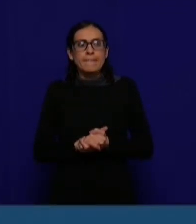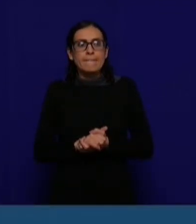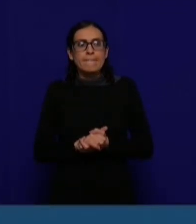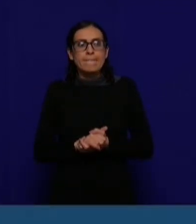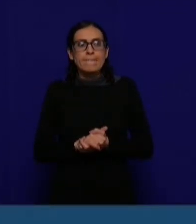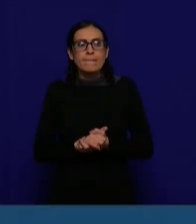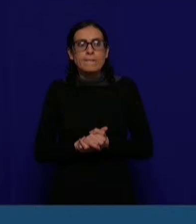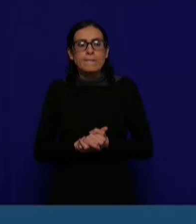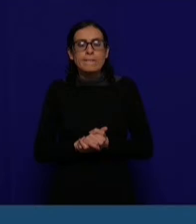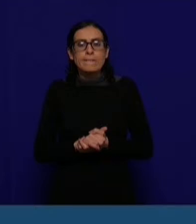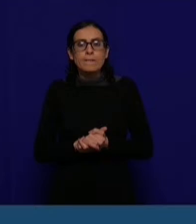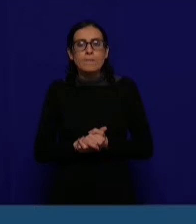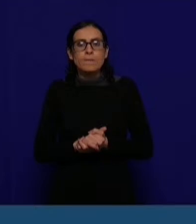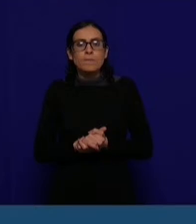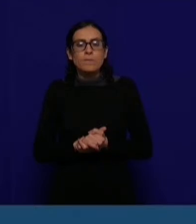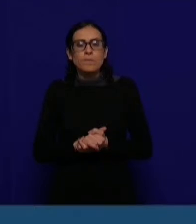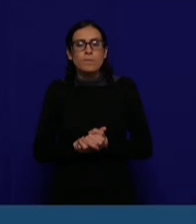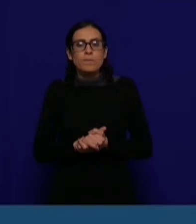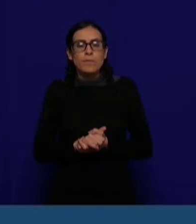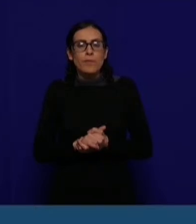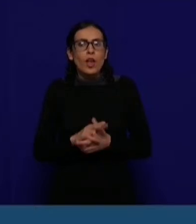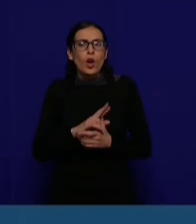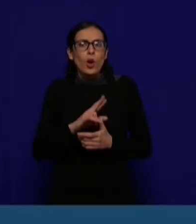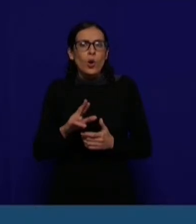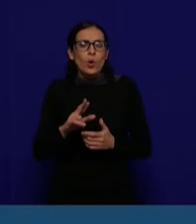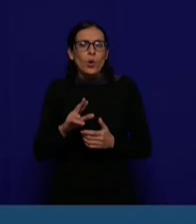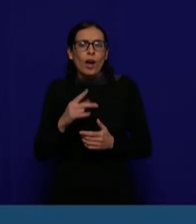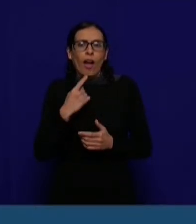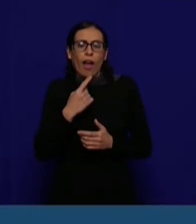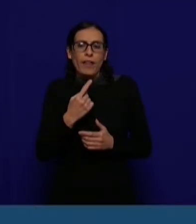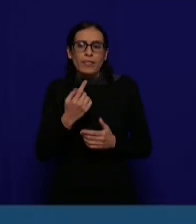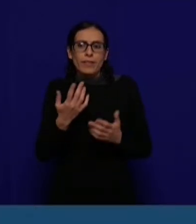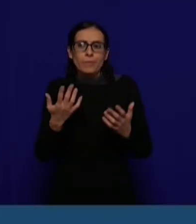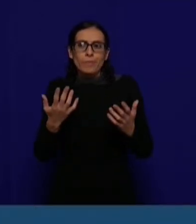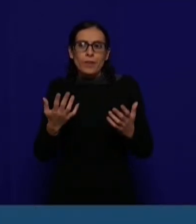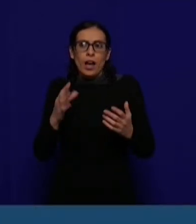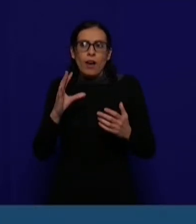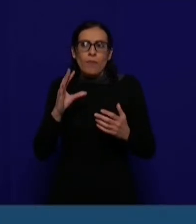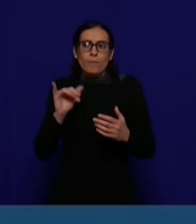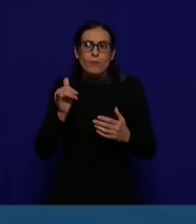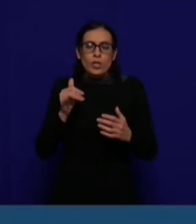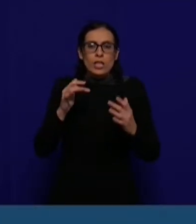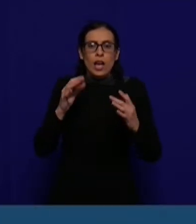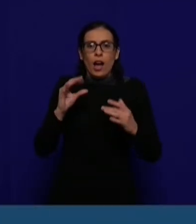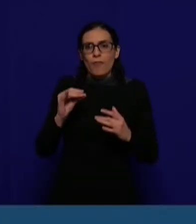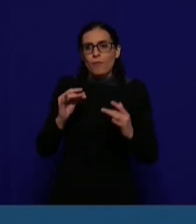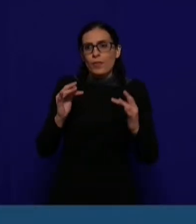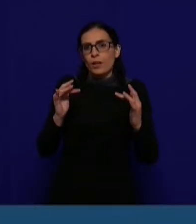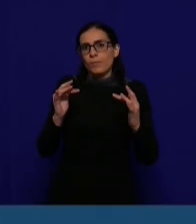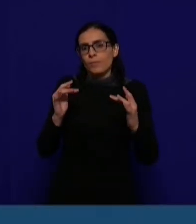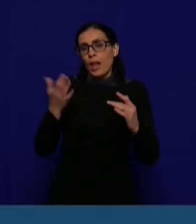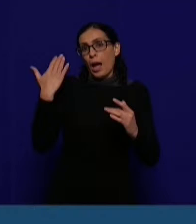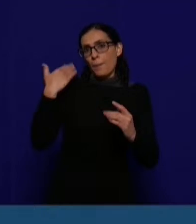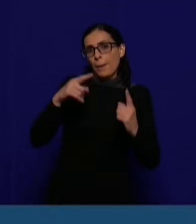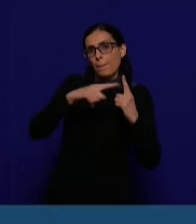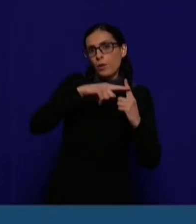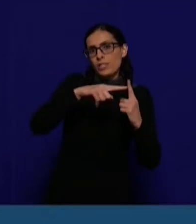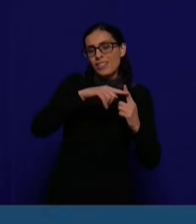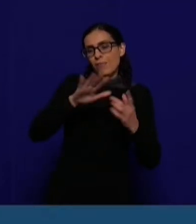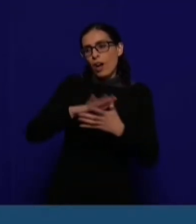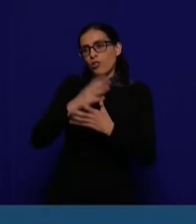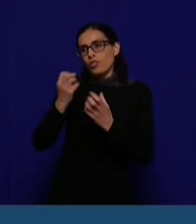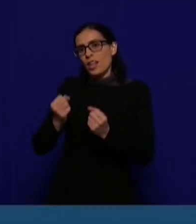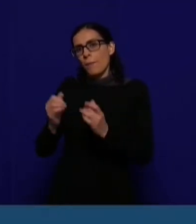każijiet fl-sports kienu qed jerġgħu jidħlu lura fil-klassijiet u kien hemmhekk li t-trasmissjoni kienet tibda fil-klassijiet, ġifieri issa